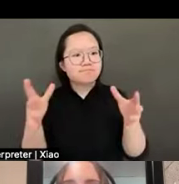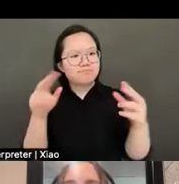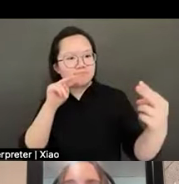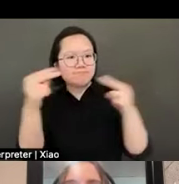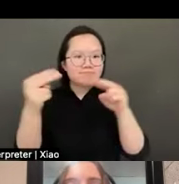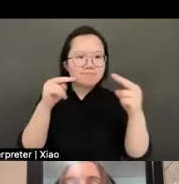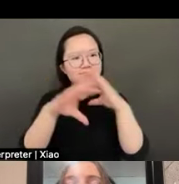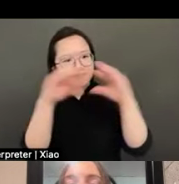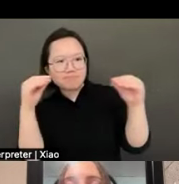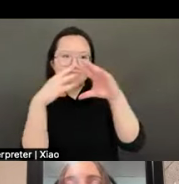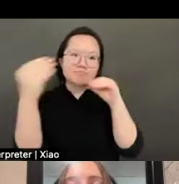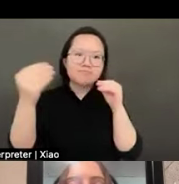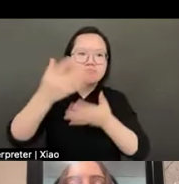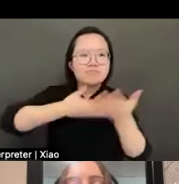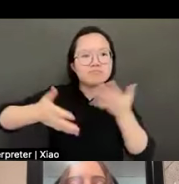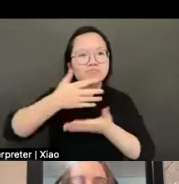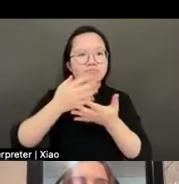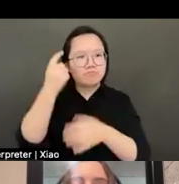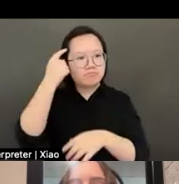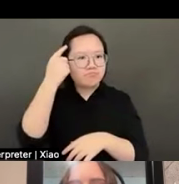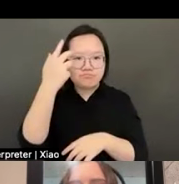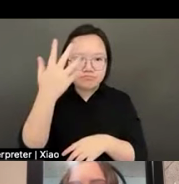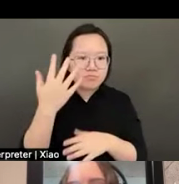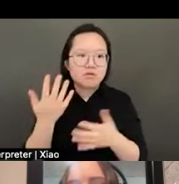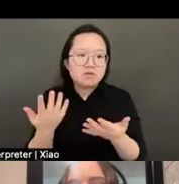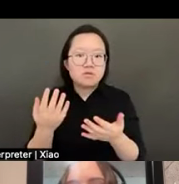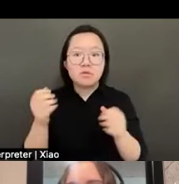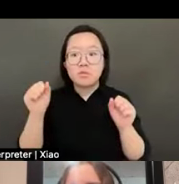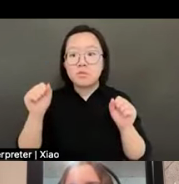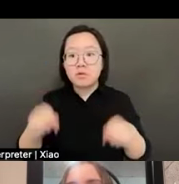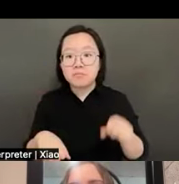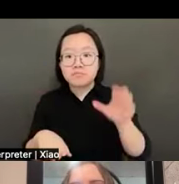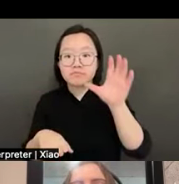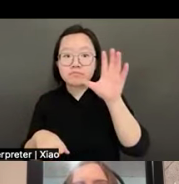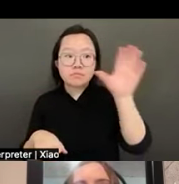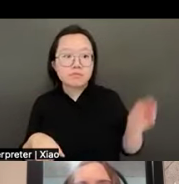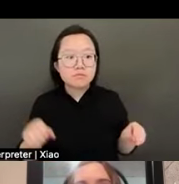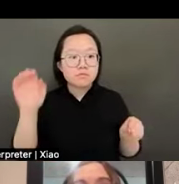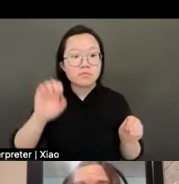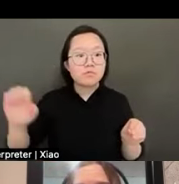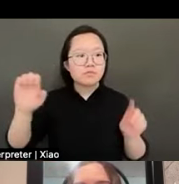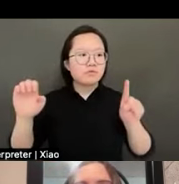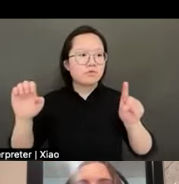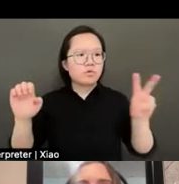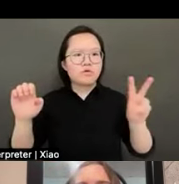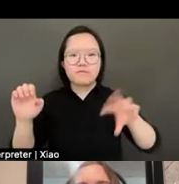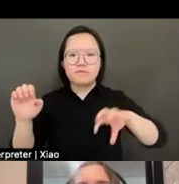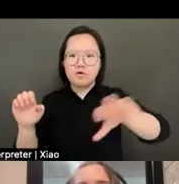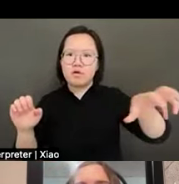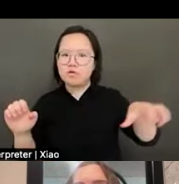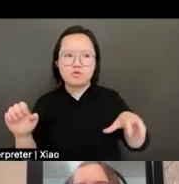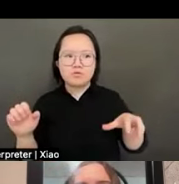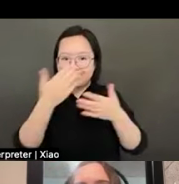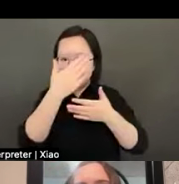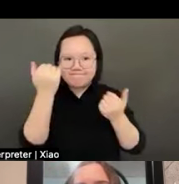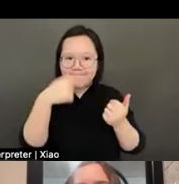other for a few days, and will take place in one of the 12 African countries. We don't know where it will be yet. So